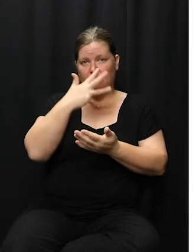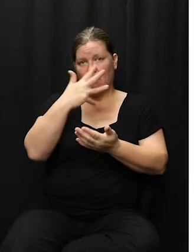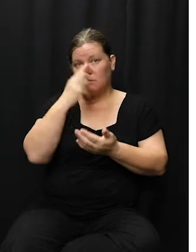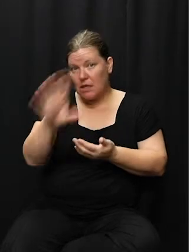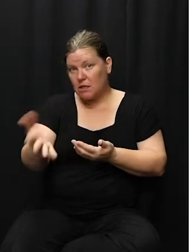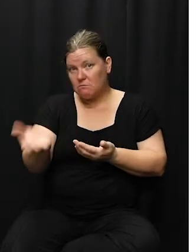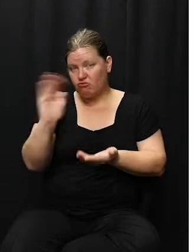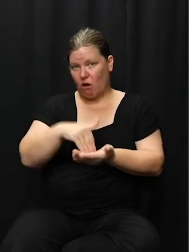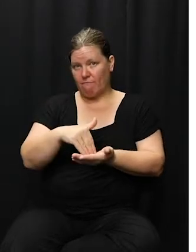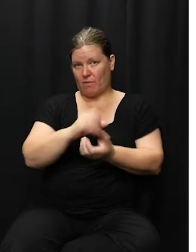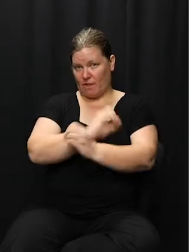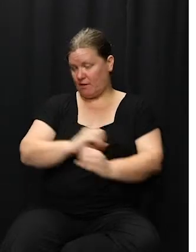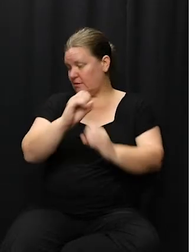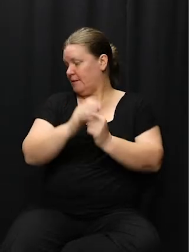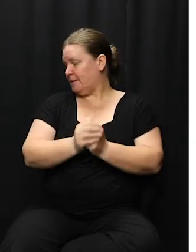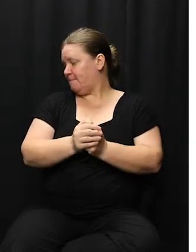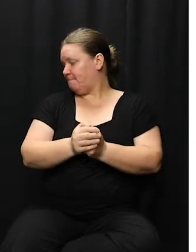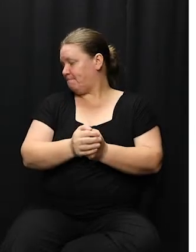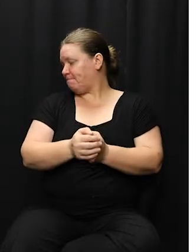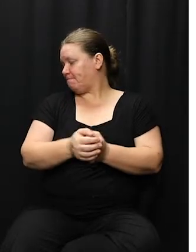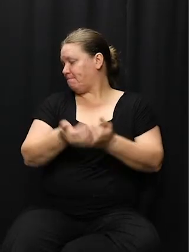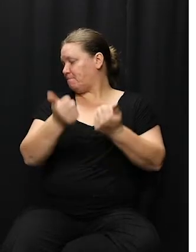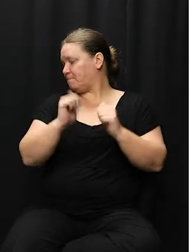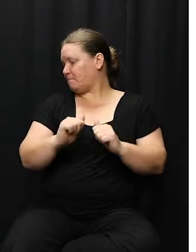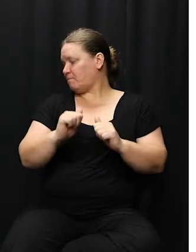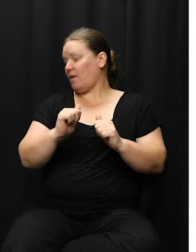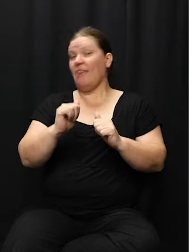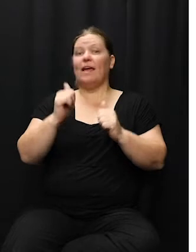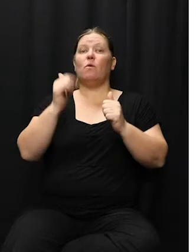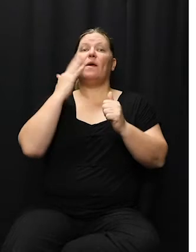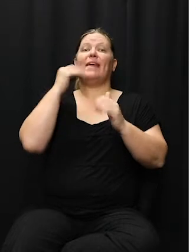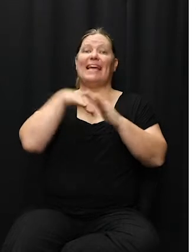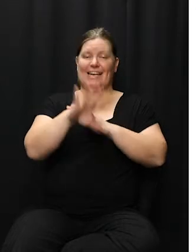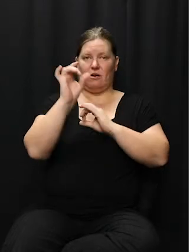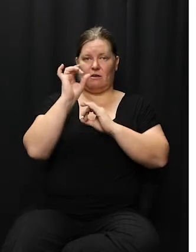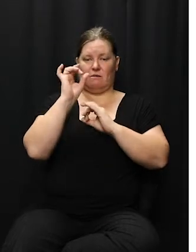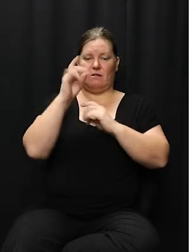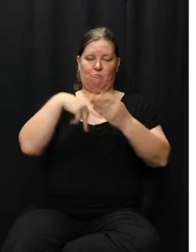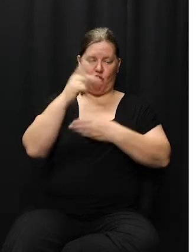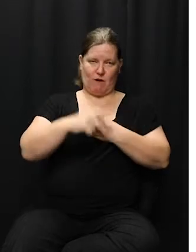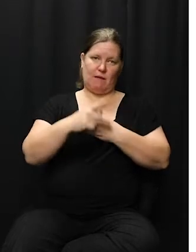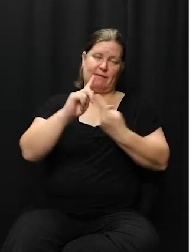8 or 9 or 10, and they've never actually been to school or had any language of any kind.